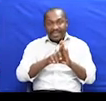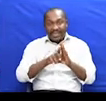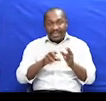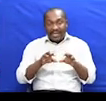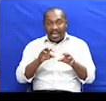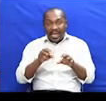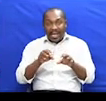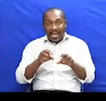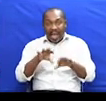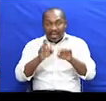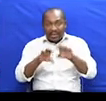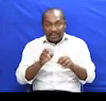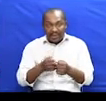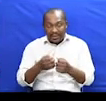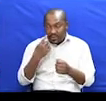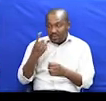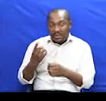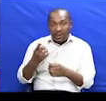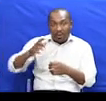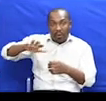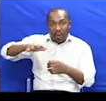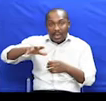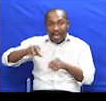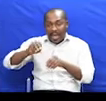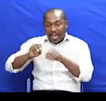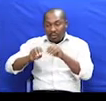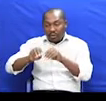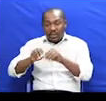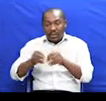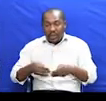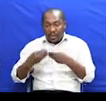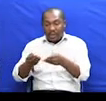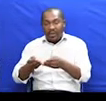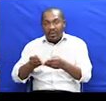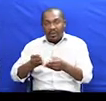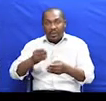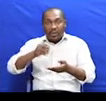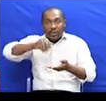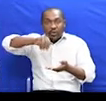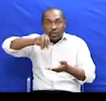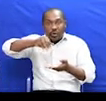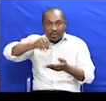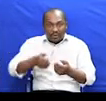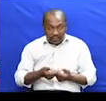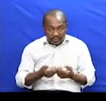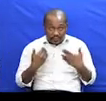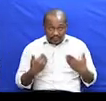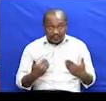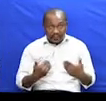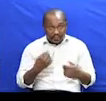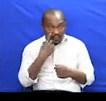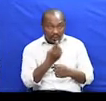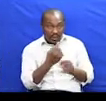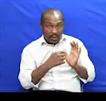of crystallization present within a given salt. So today we are going to see an example on